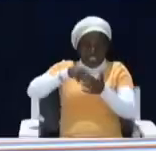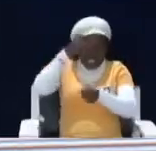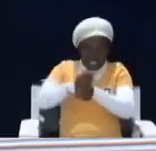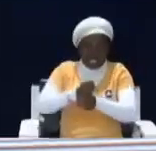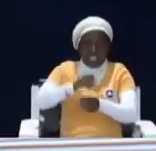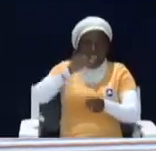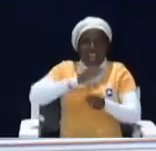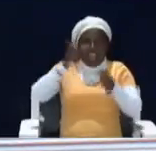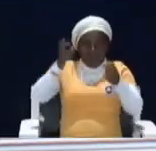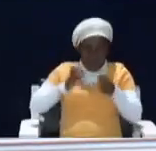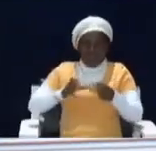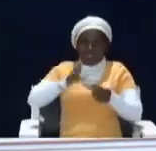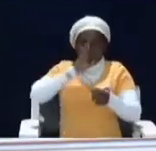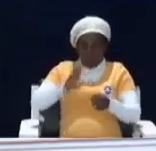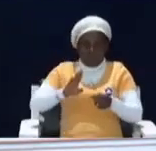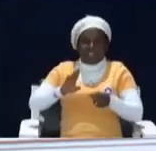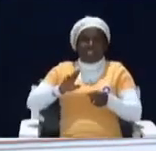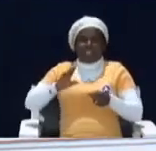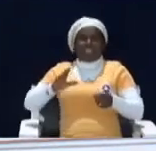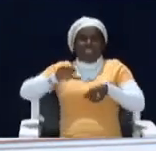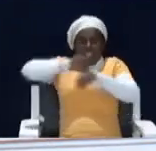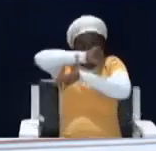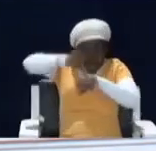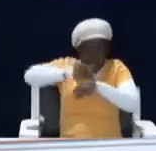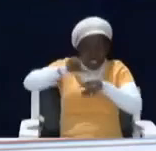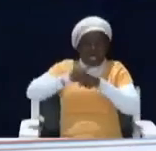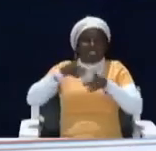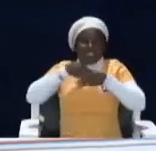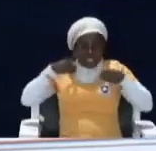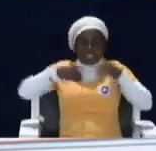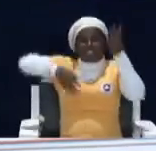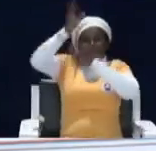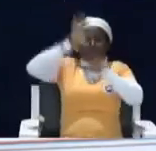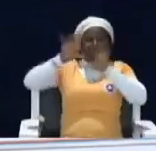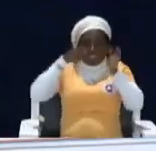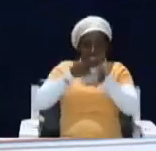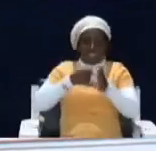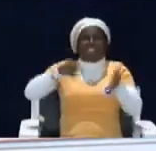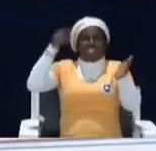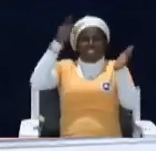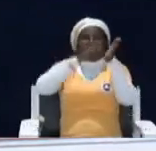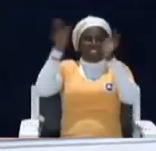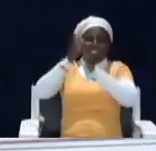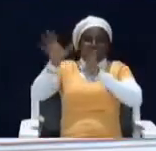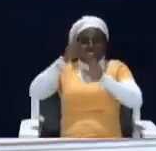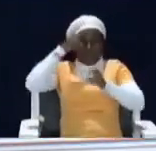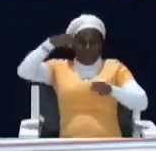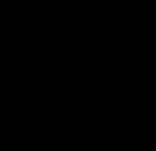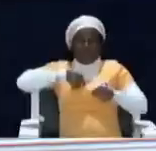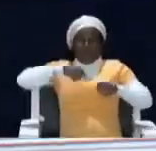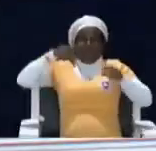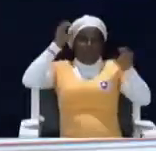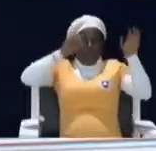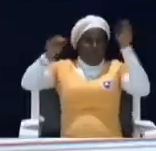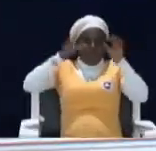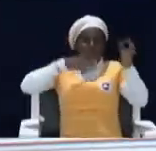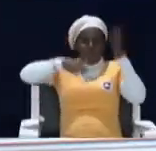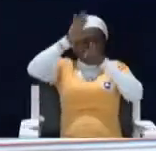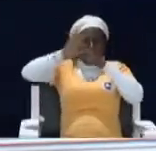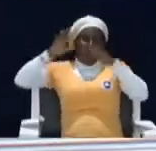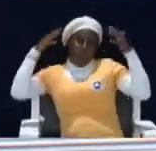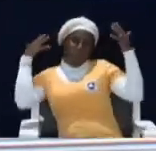Deacon. God is wonderful. Who did he? Jesus. Oh my